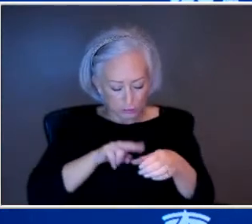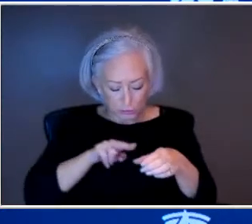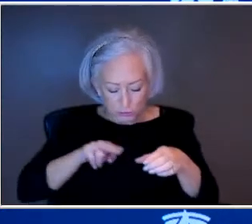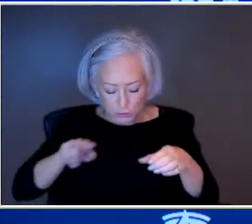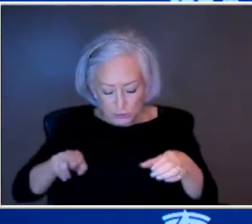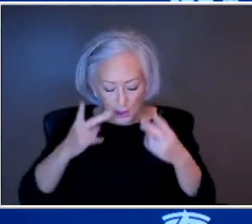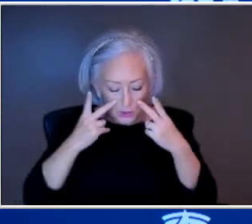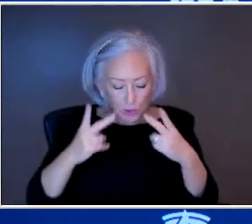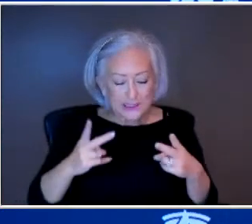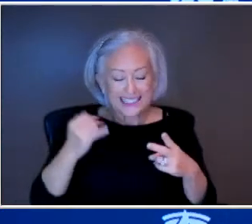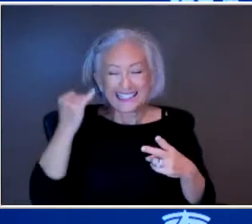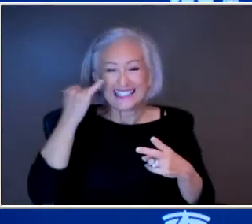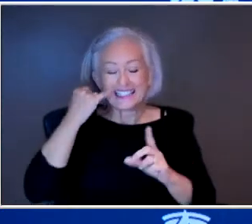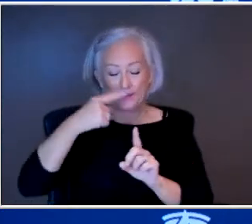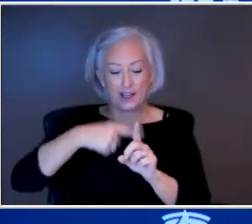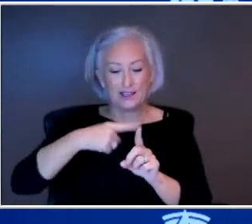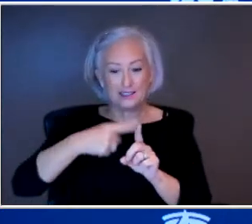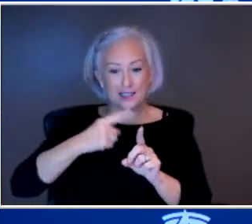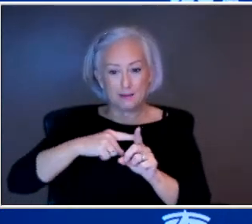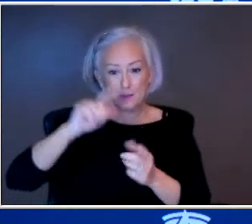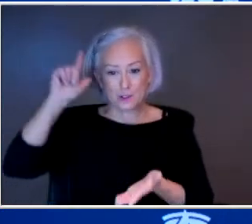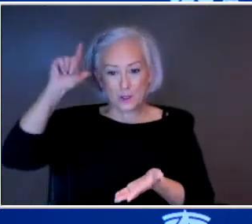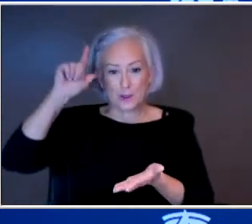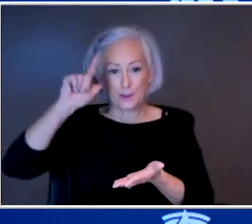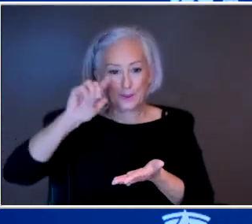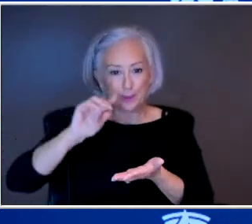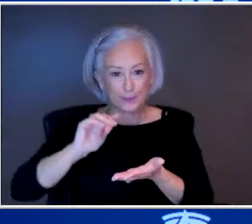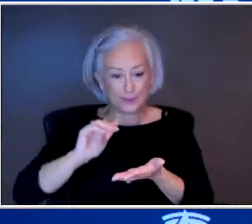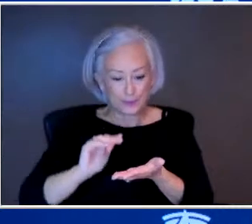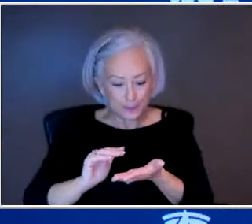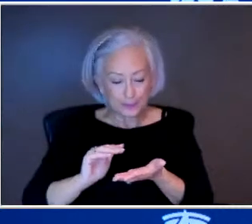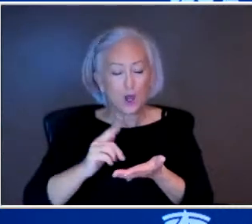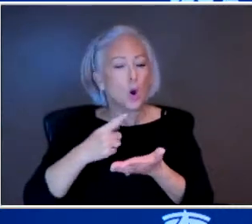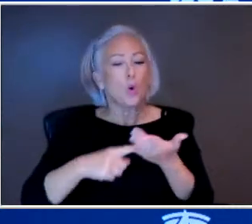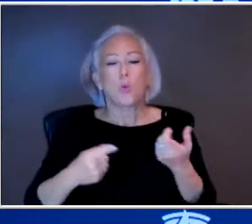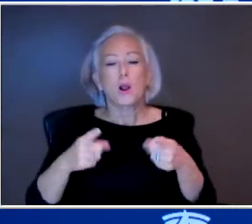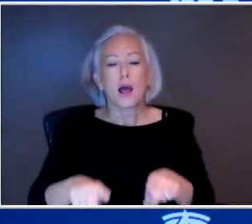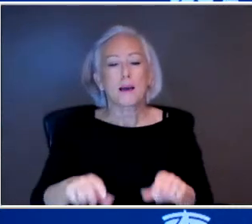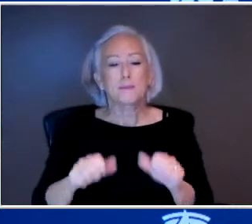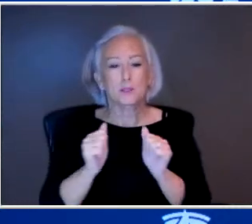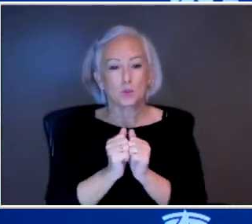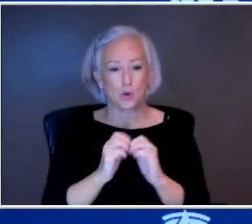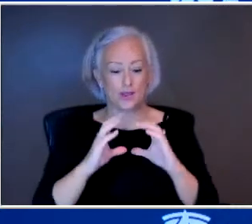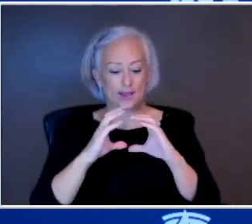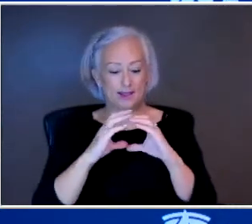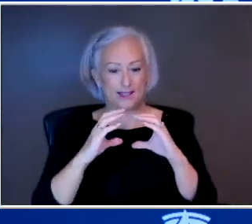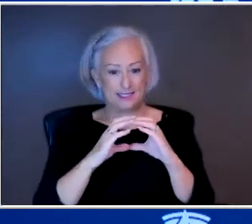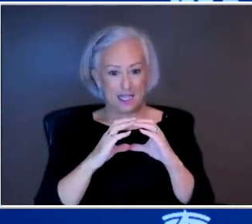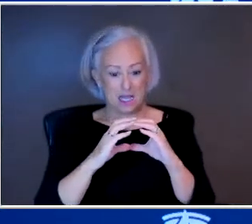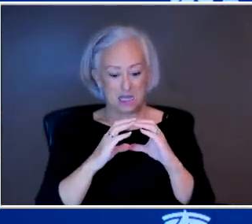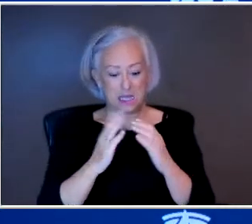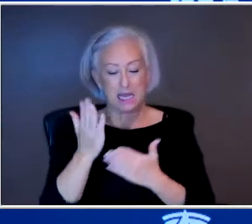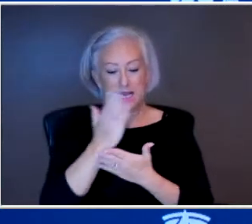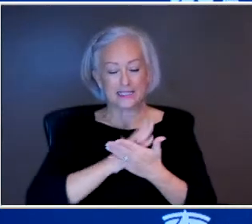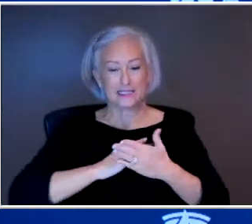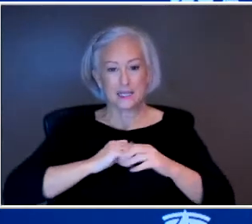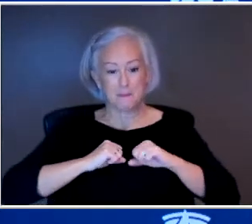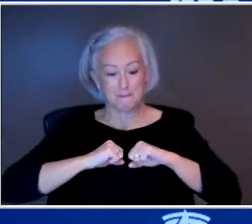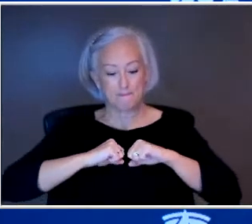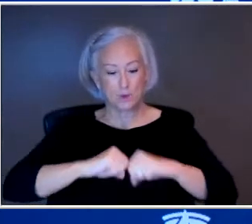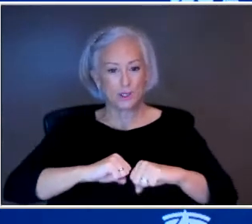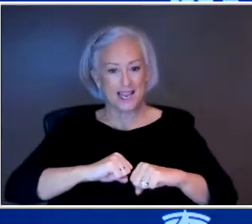temperature with those cells and some of those protective components that they secrete to help protect